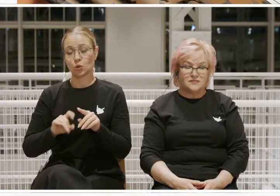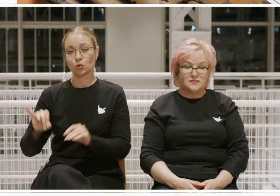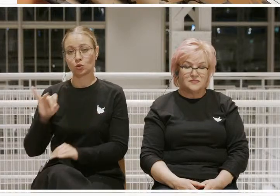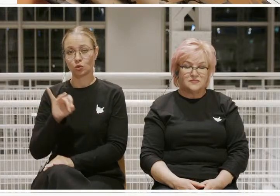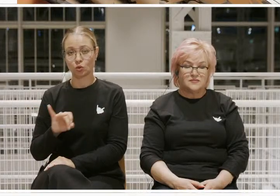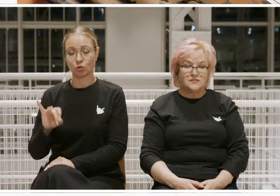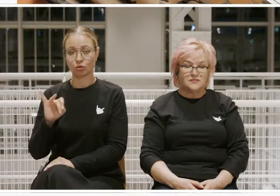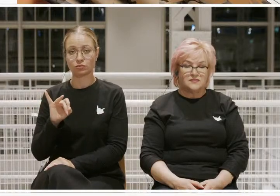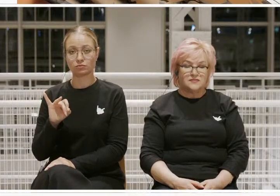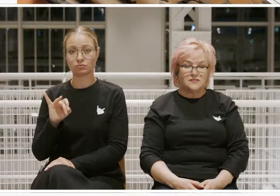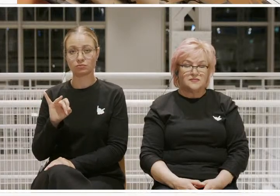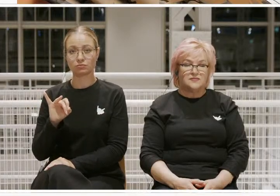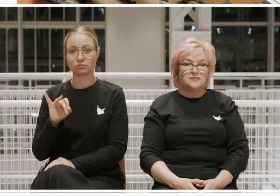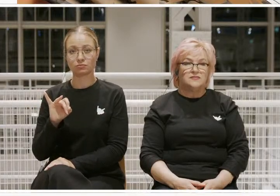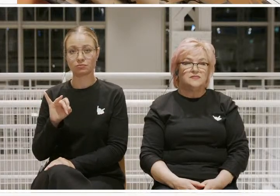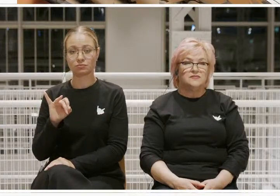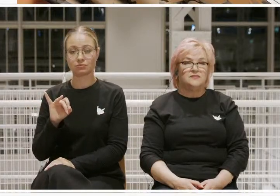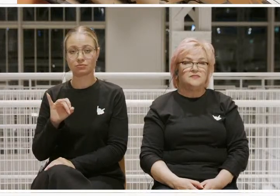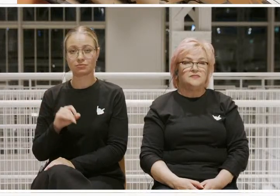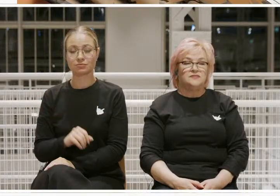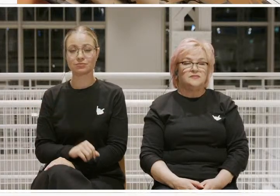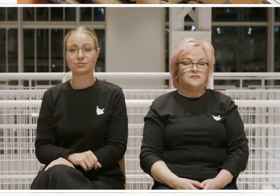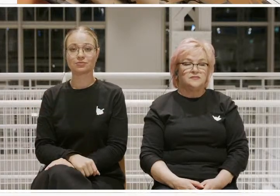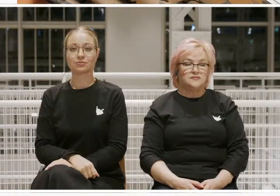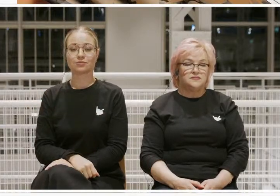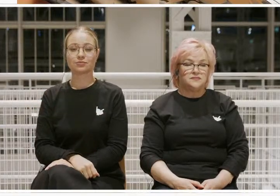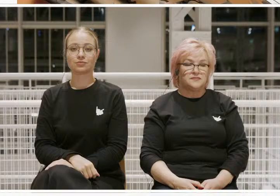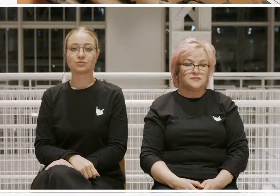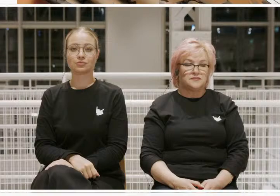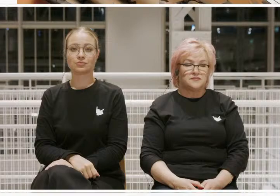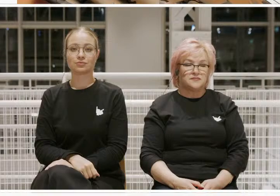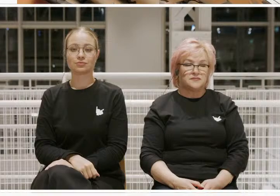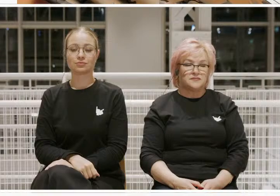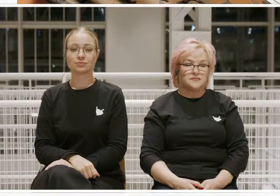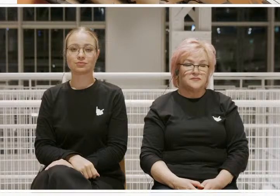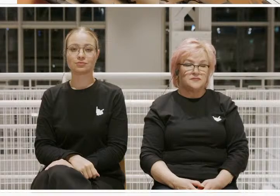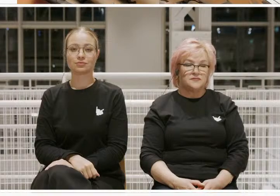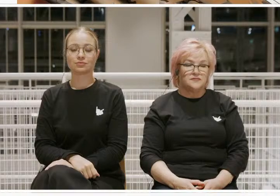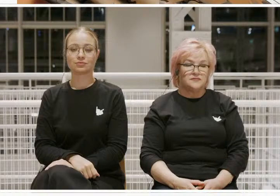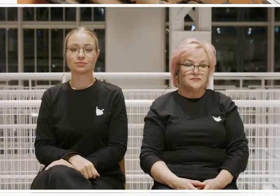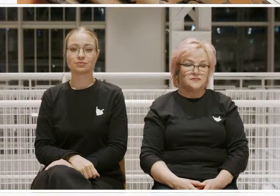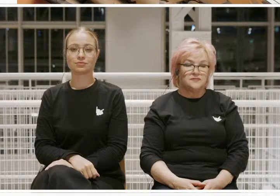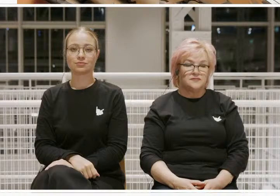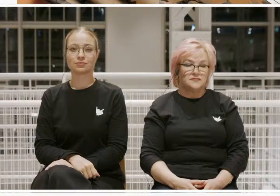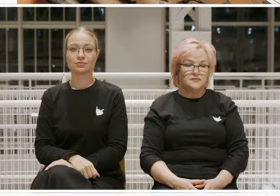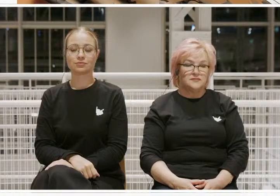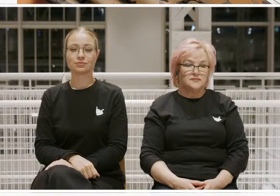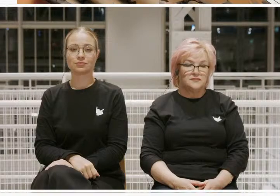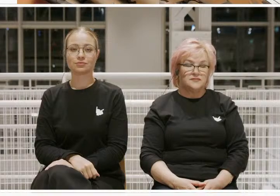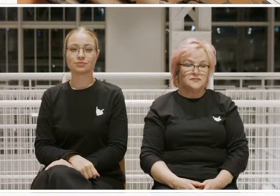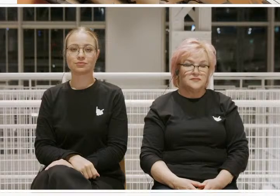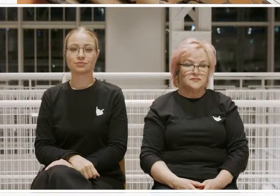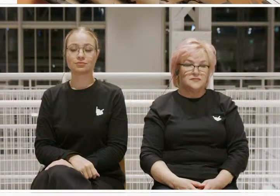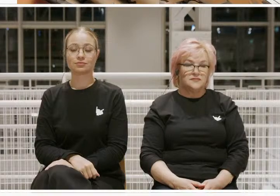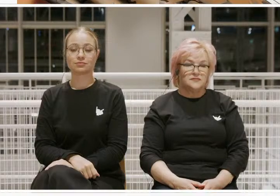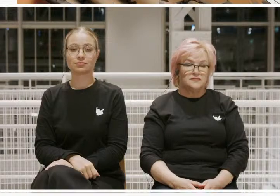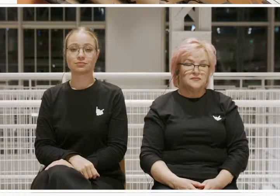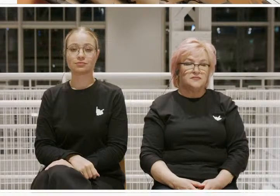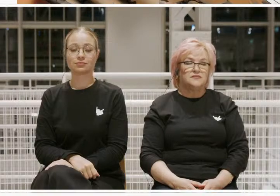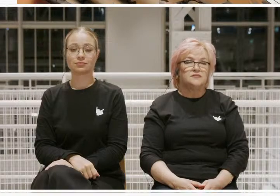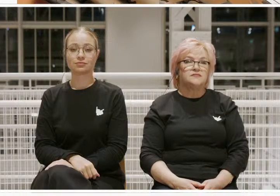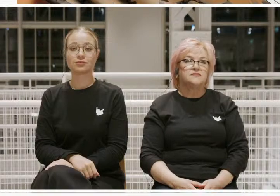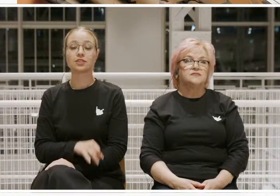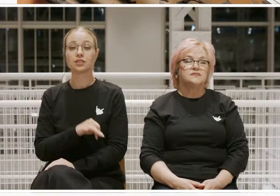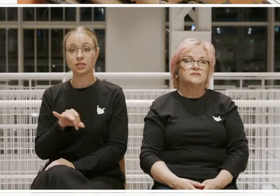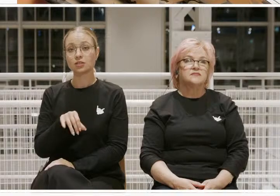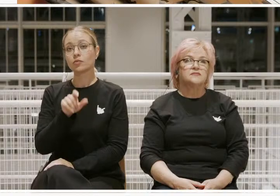the inspiration to publish Dumpling Post as a project. And